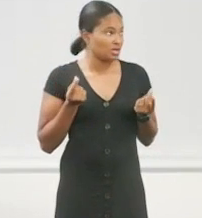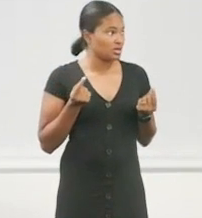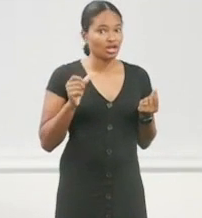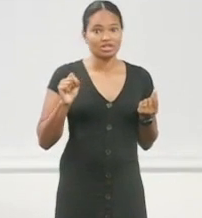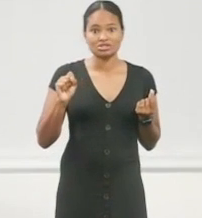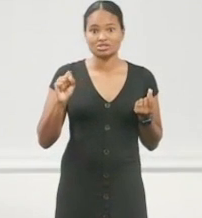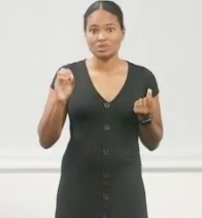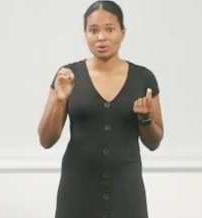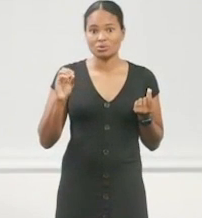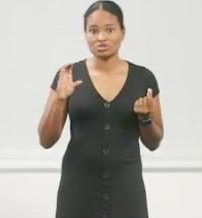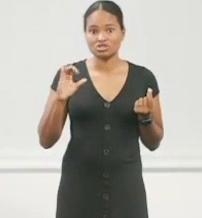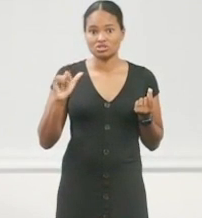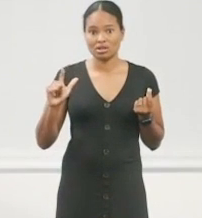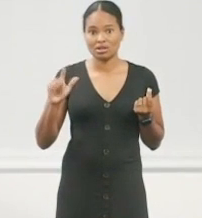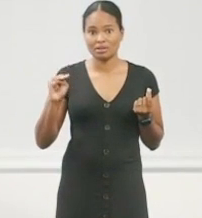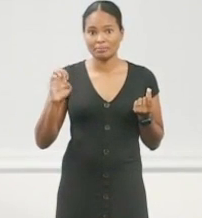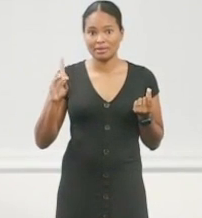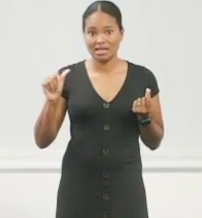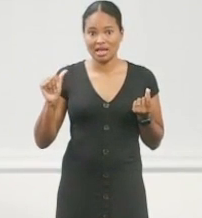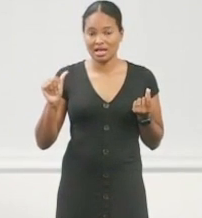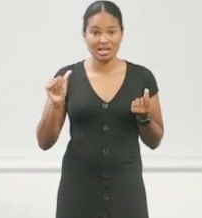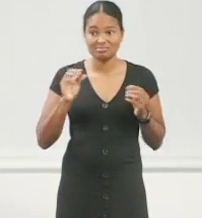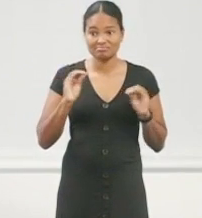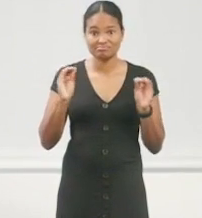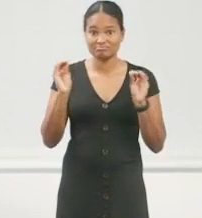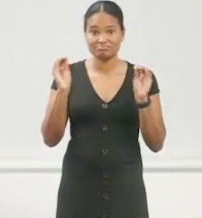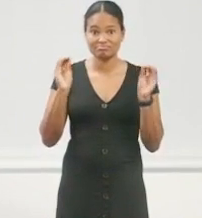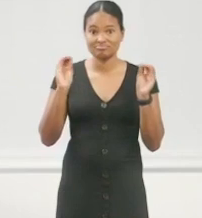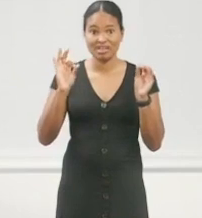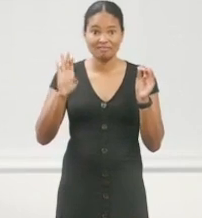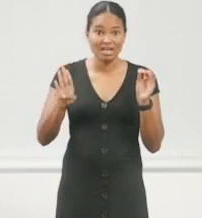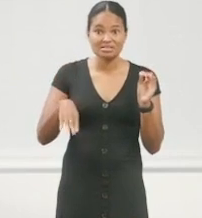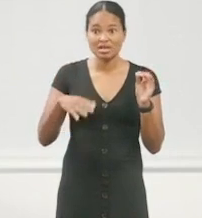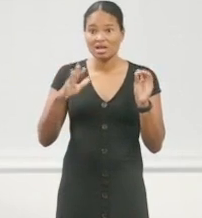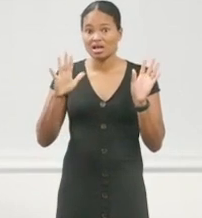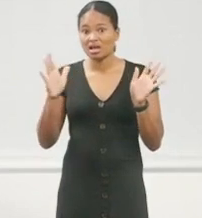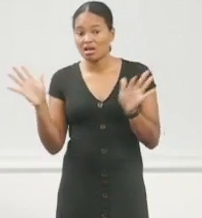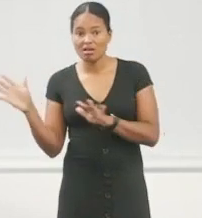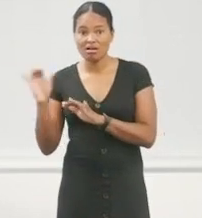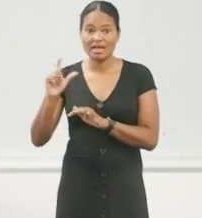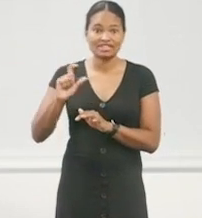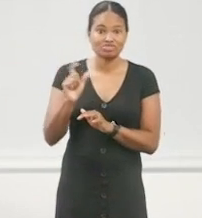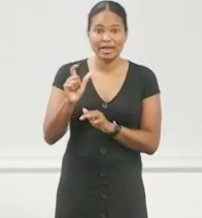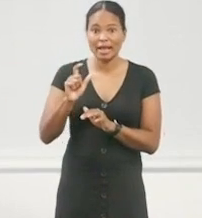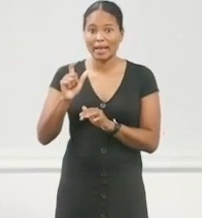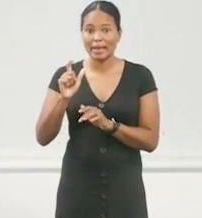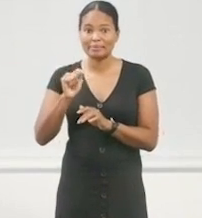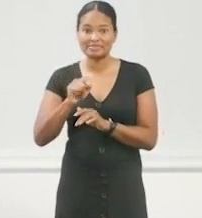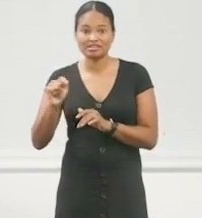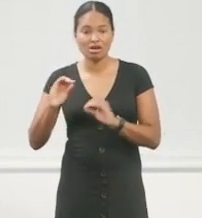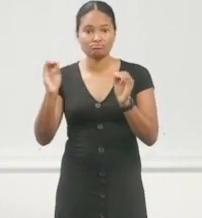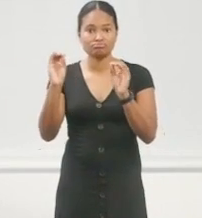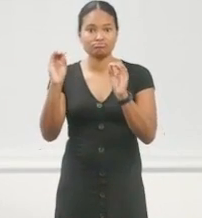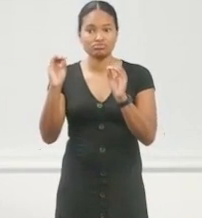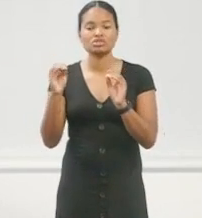Social media, right? We didn't have social media back then. And so right now it's especially important that we slow down